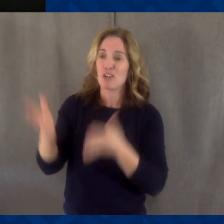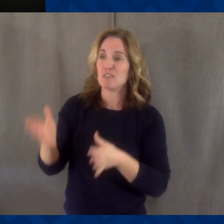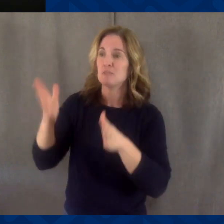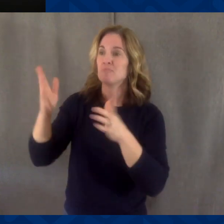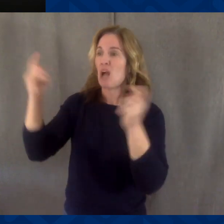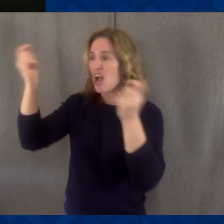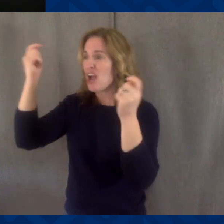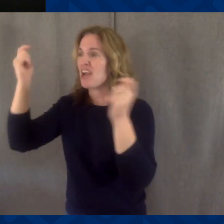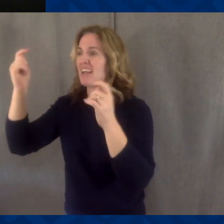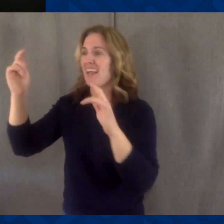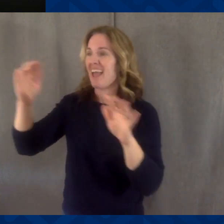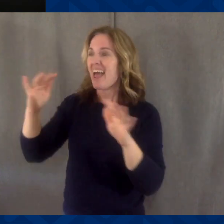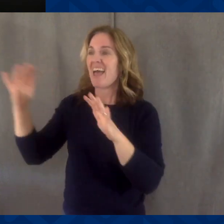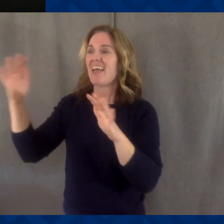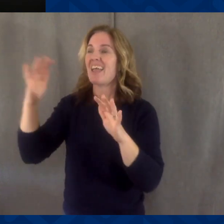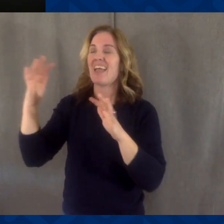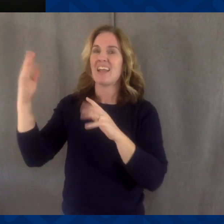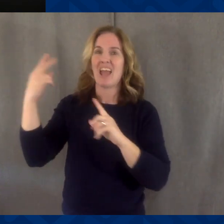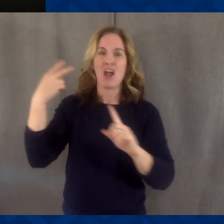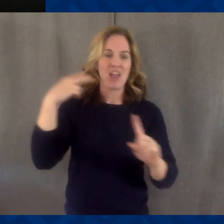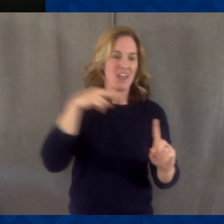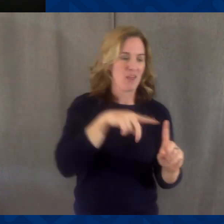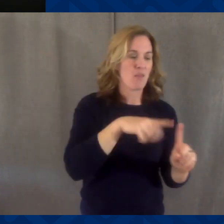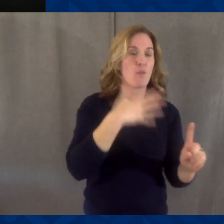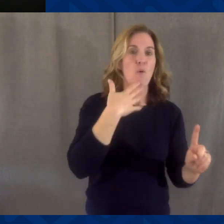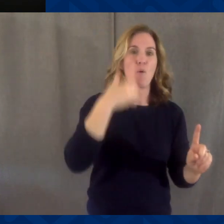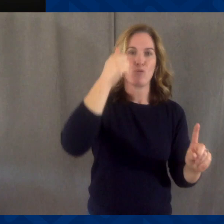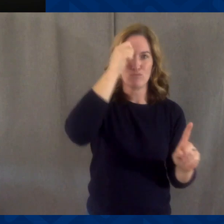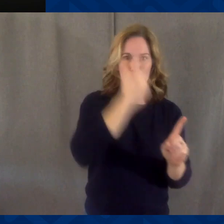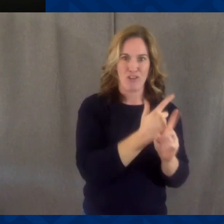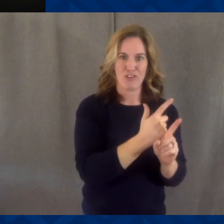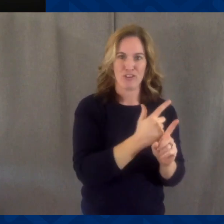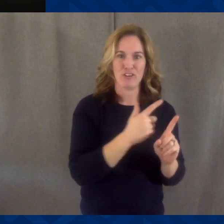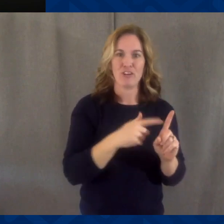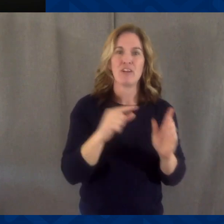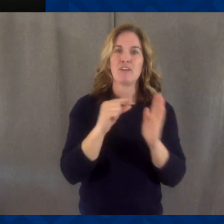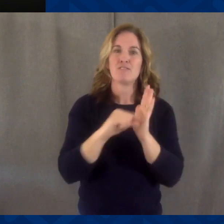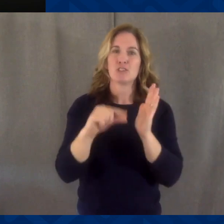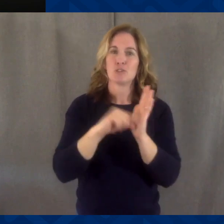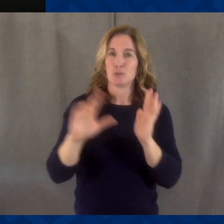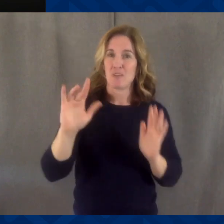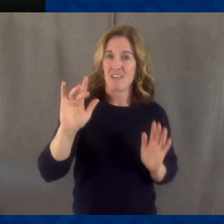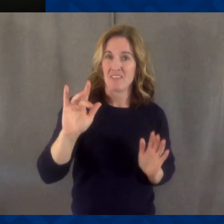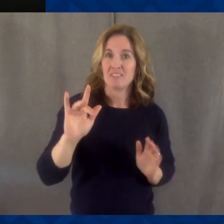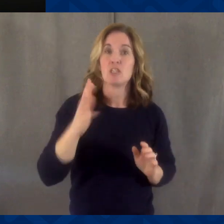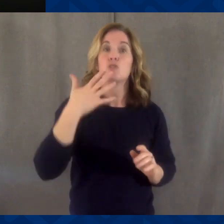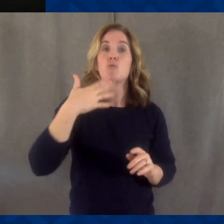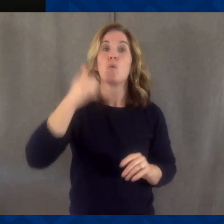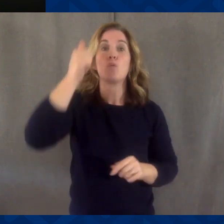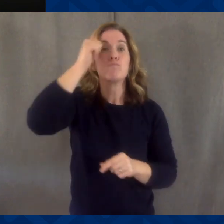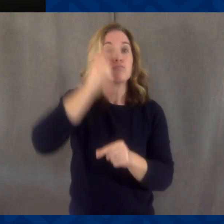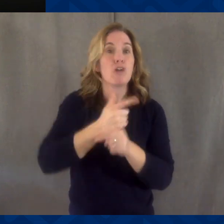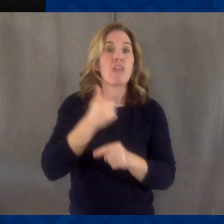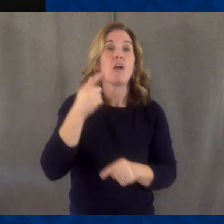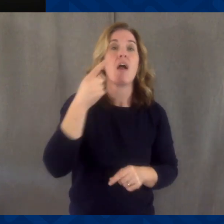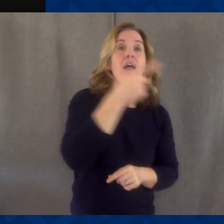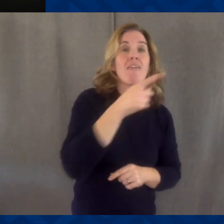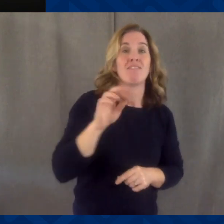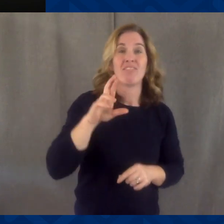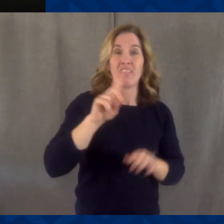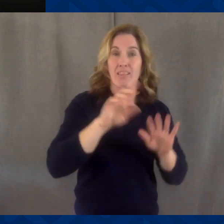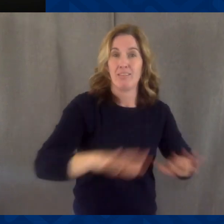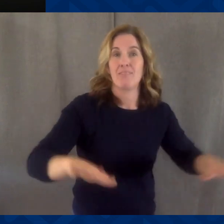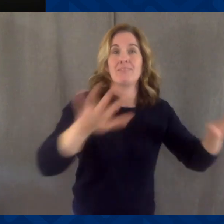the older brother. Verse 25 says that while the older brother was out in the field, he heard all this music and